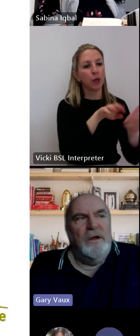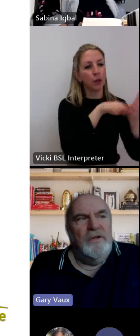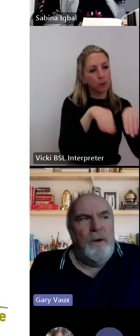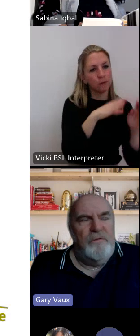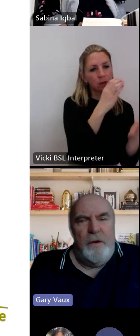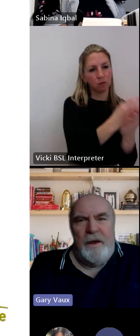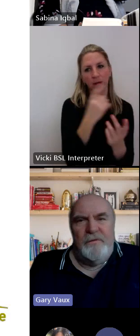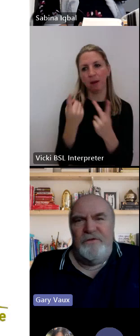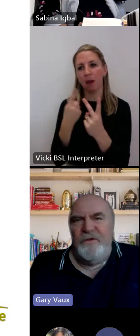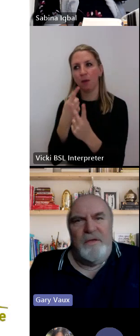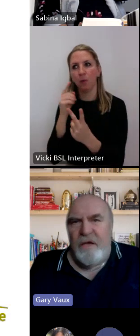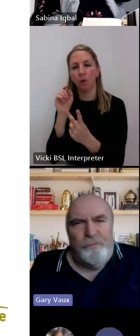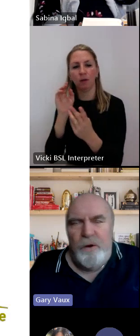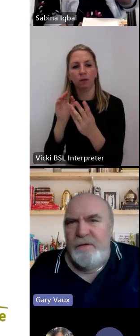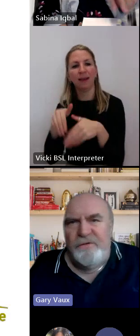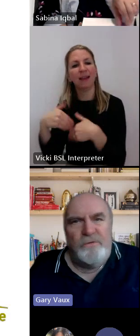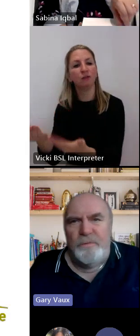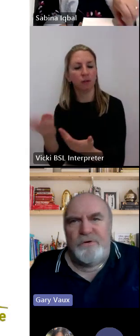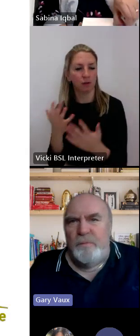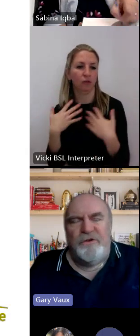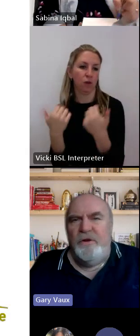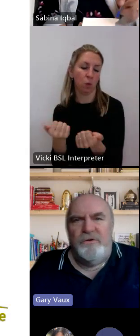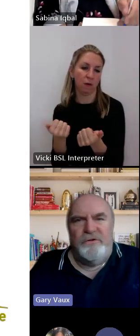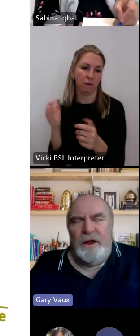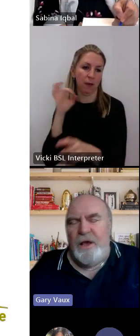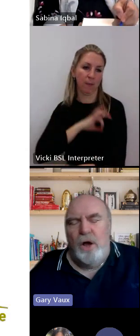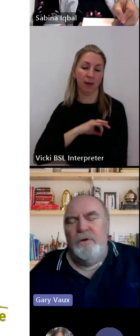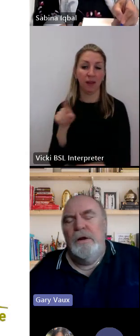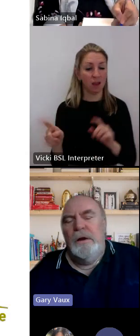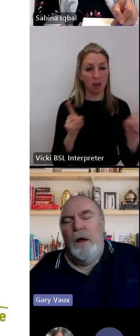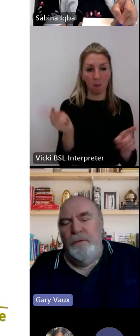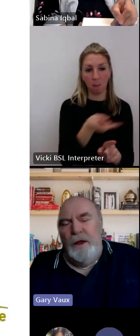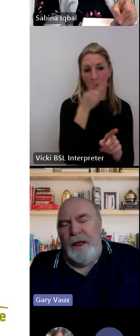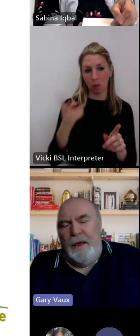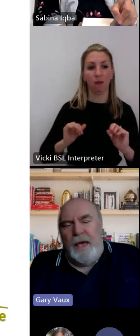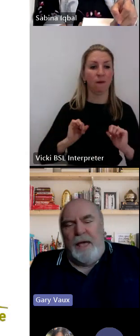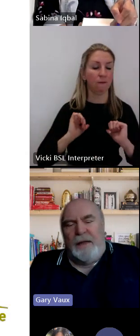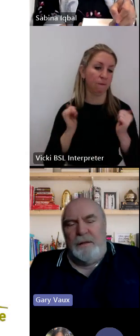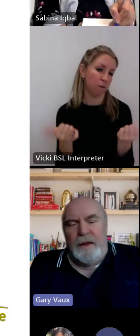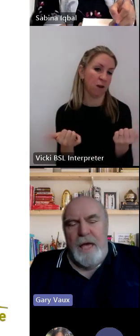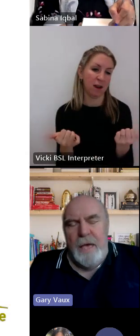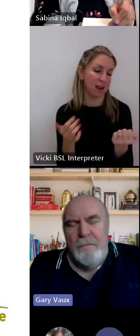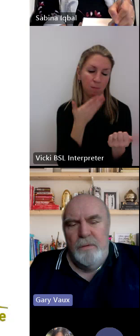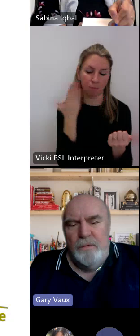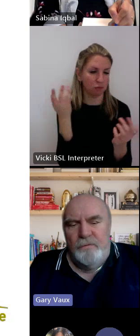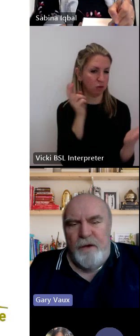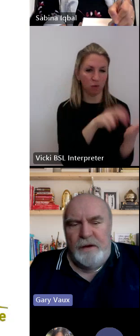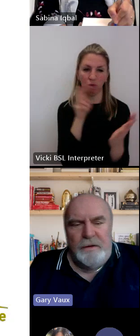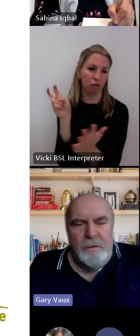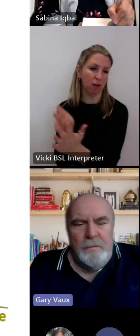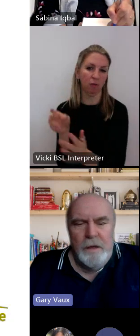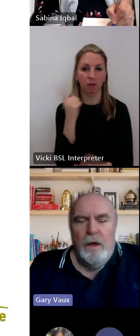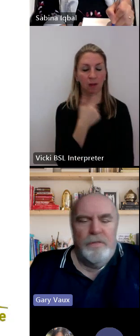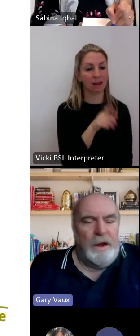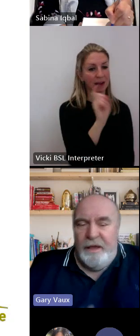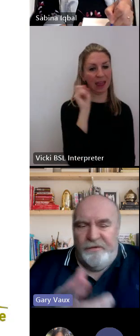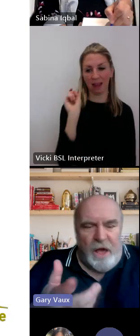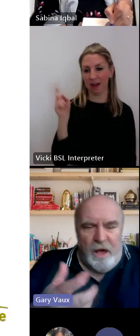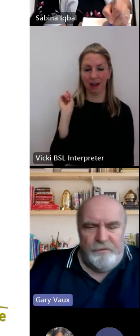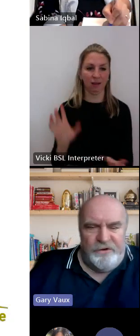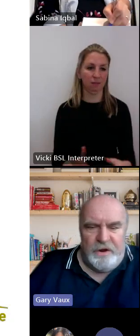introduction to welfare benefits. They're free, there's no subscription, you just click on the link and you will find them.